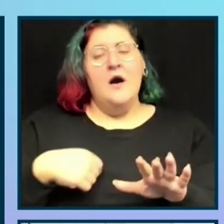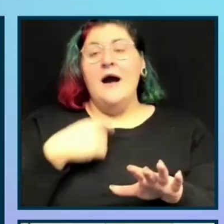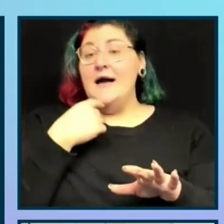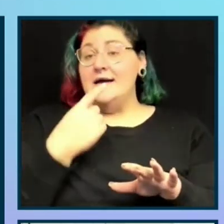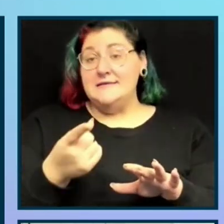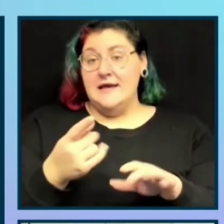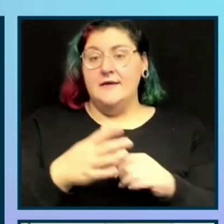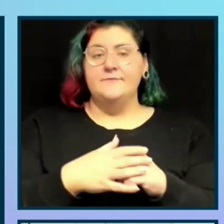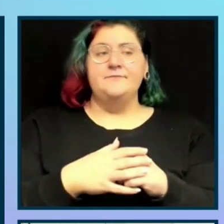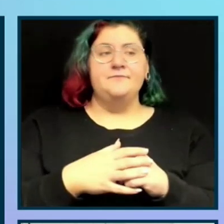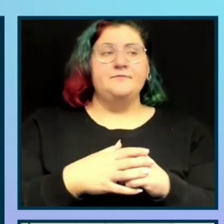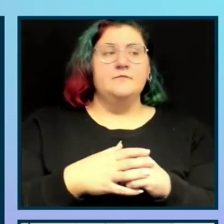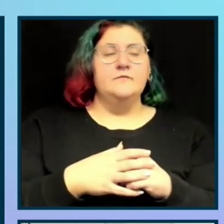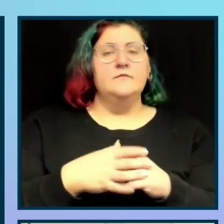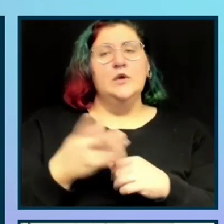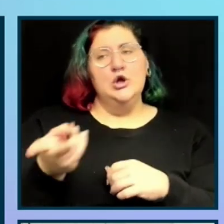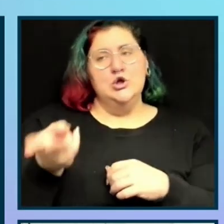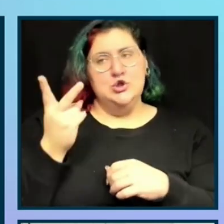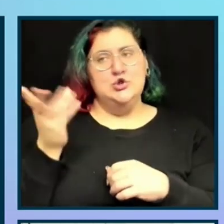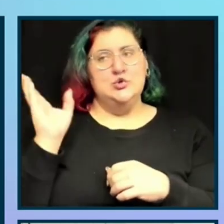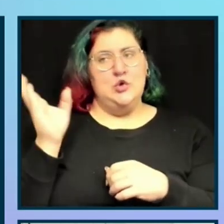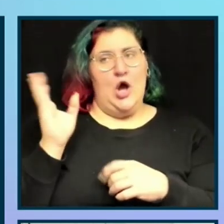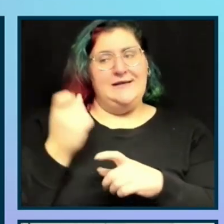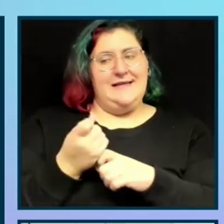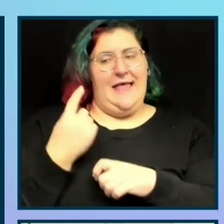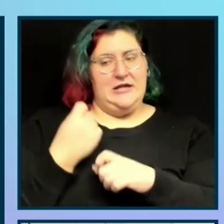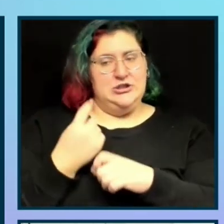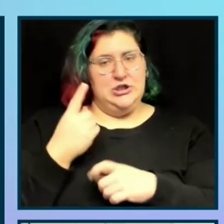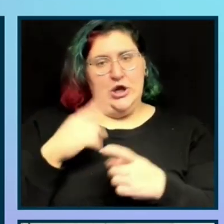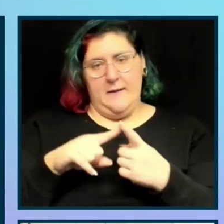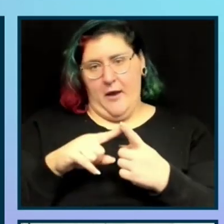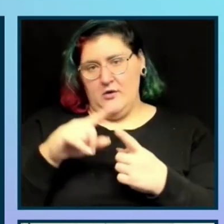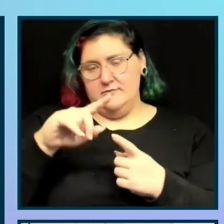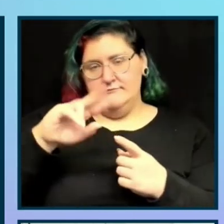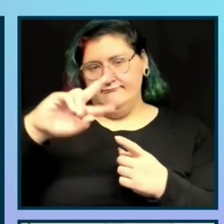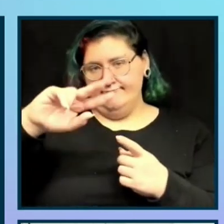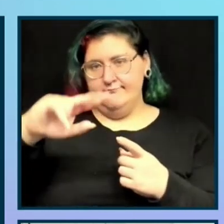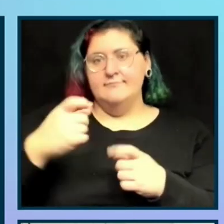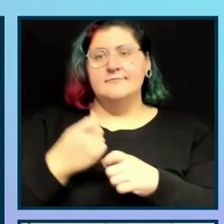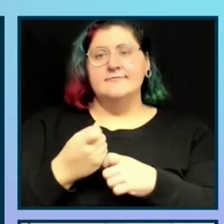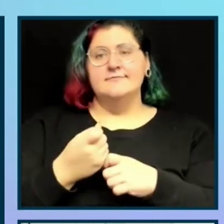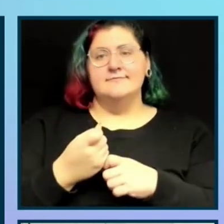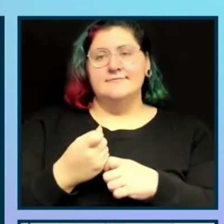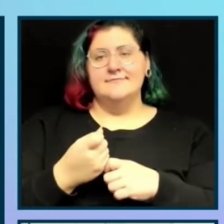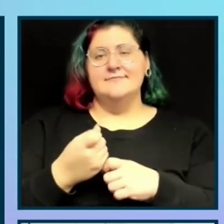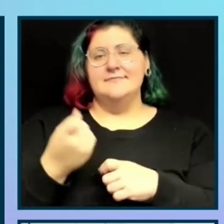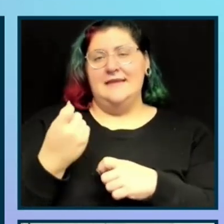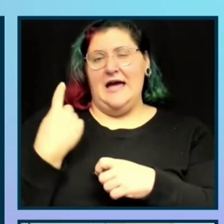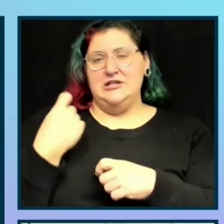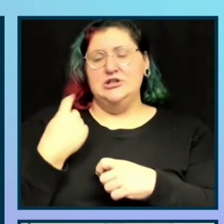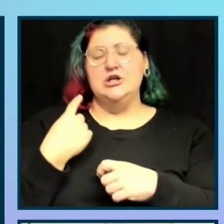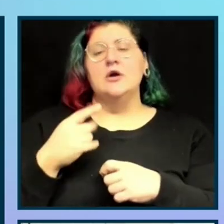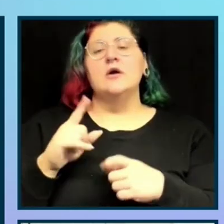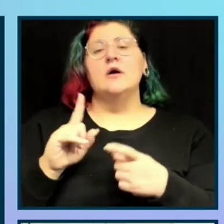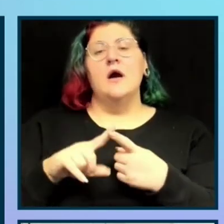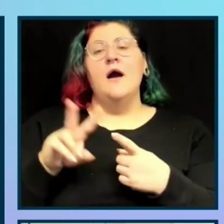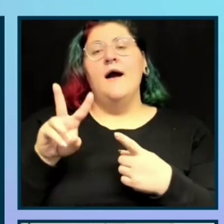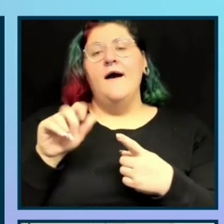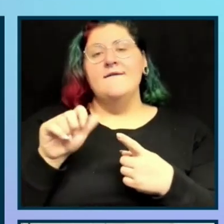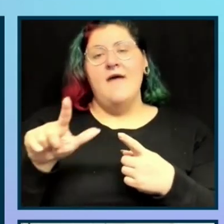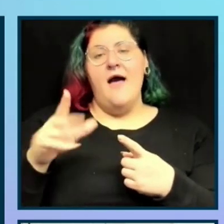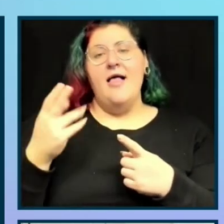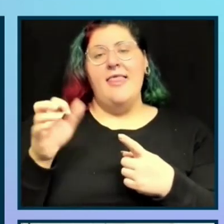two talks at last year's AXCon. One was Val Head, and it was really important to her that